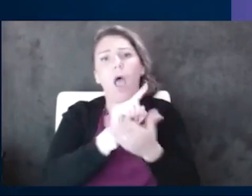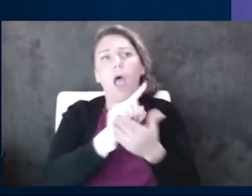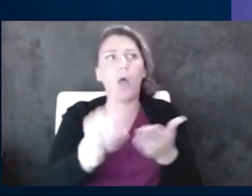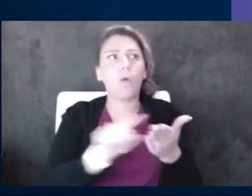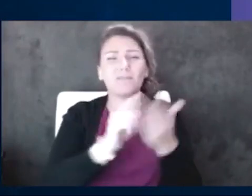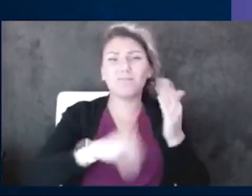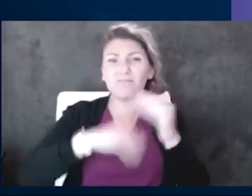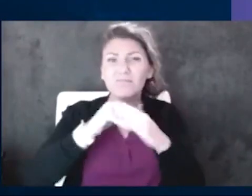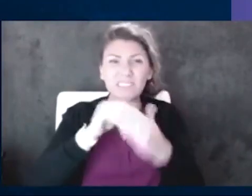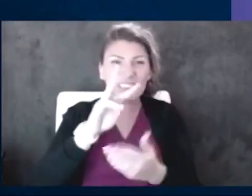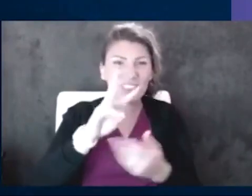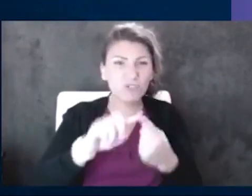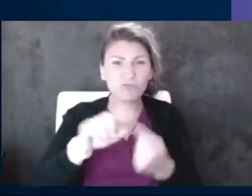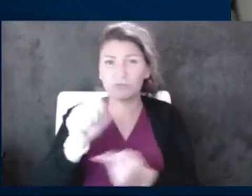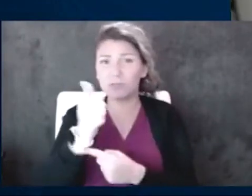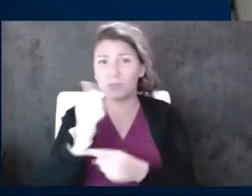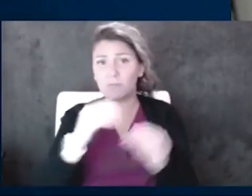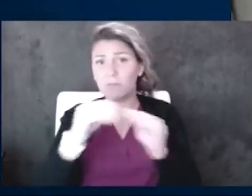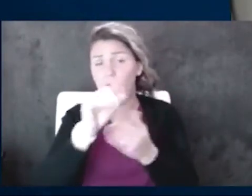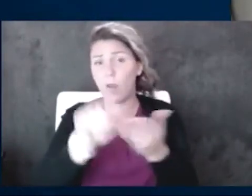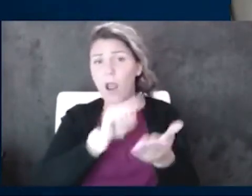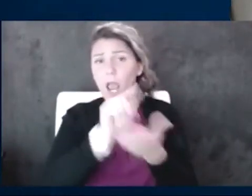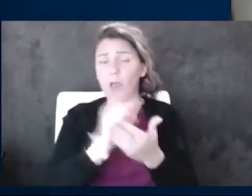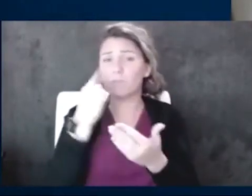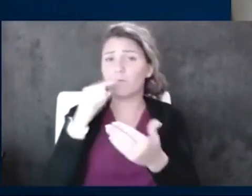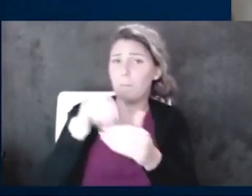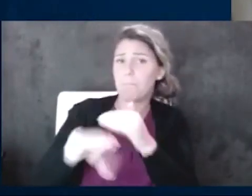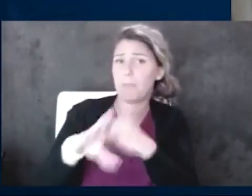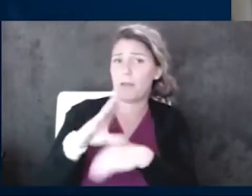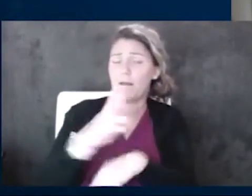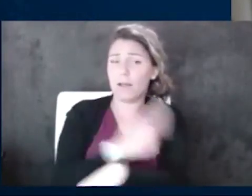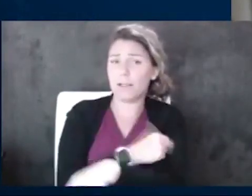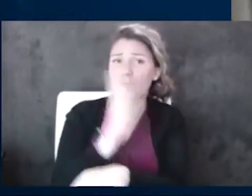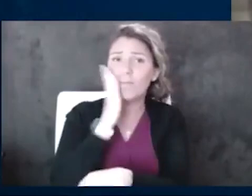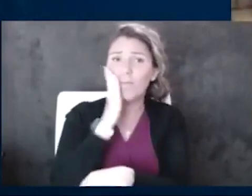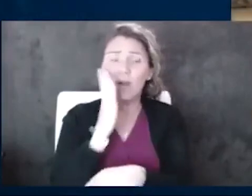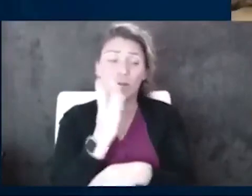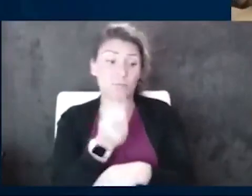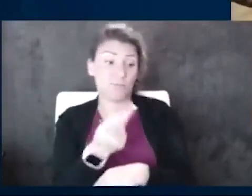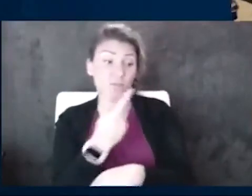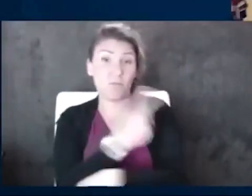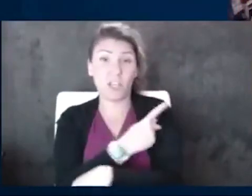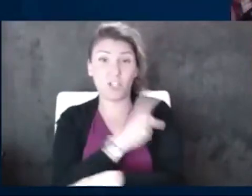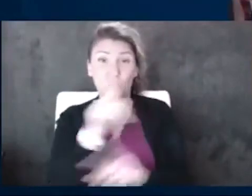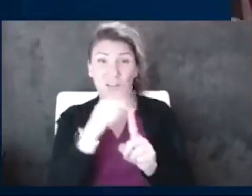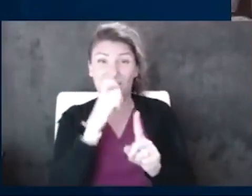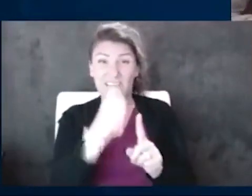hours to be admitted to the hospital bed. Some patients, when there's no beds available at all, are waiting over a day